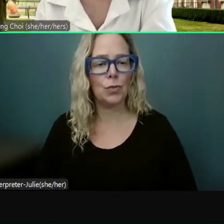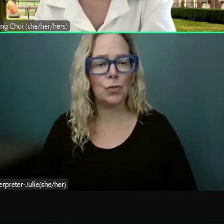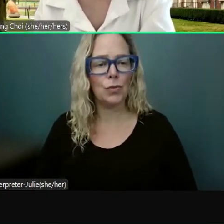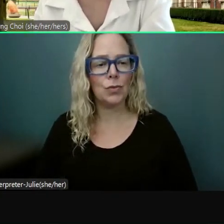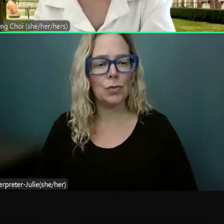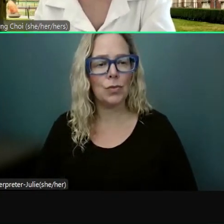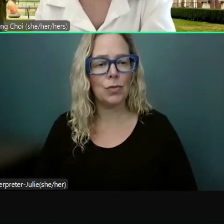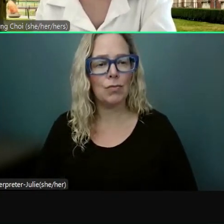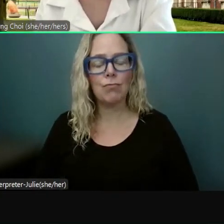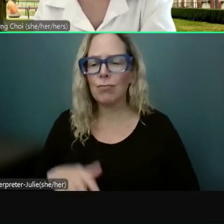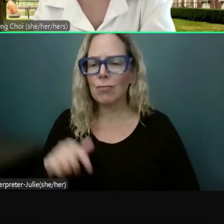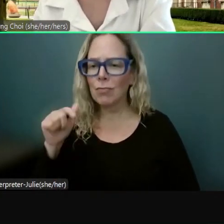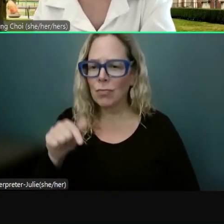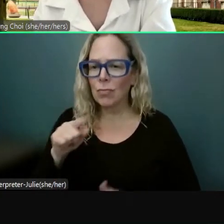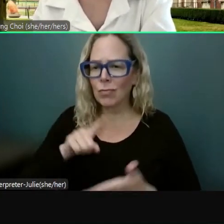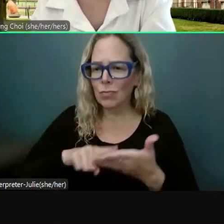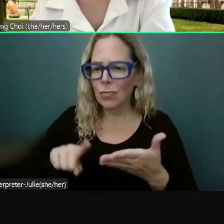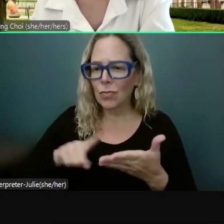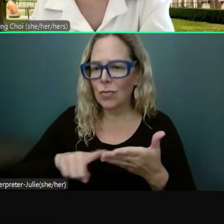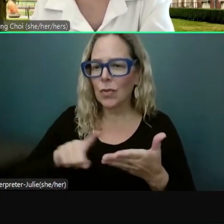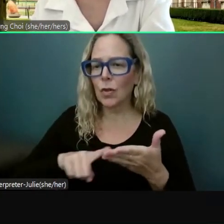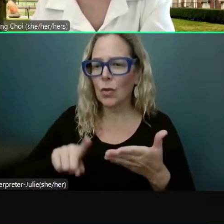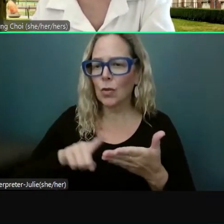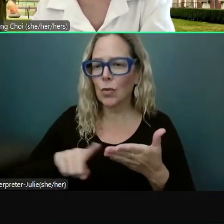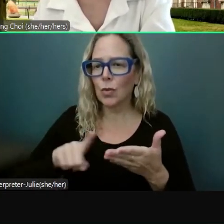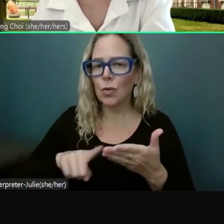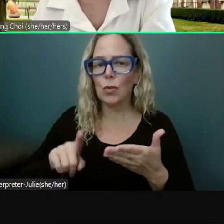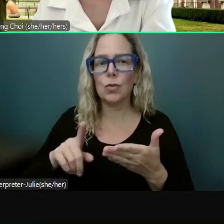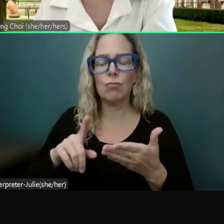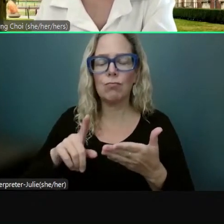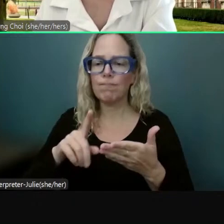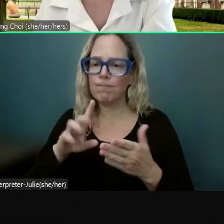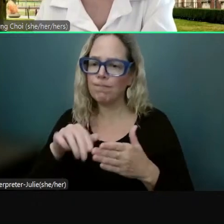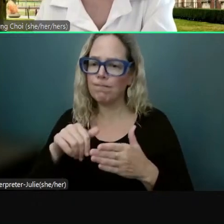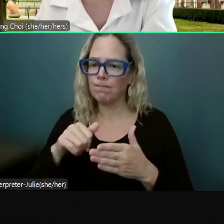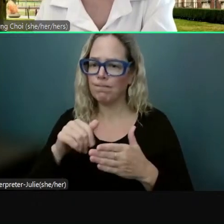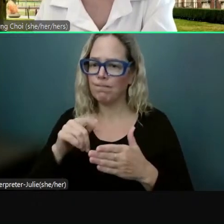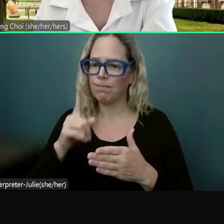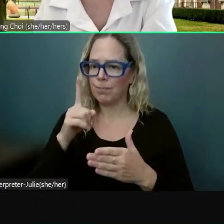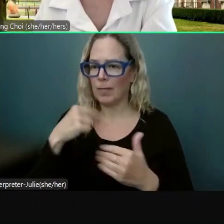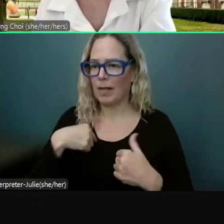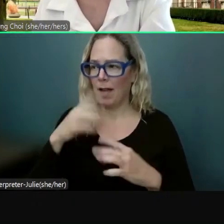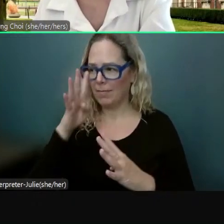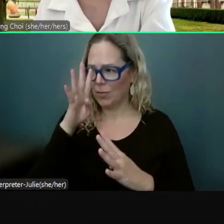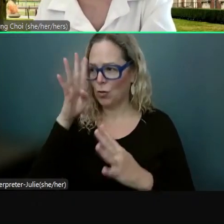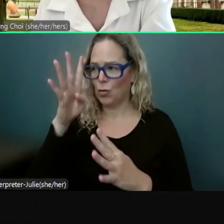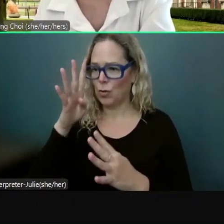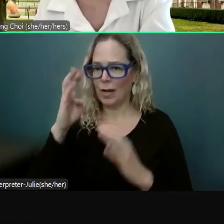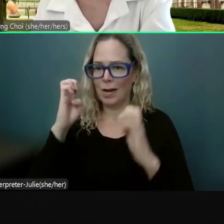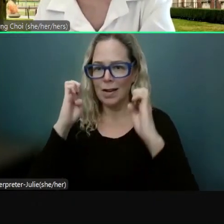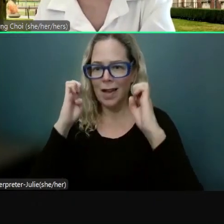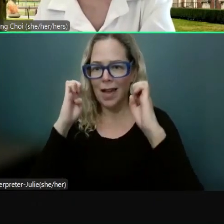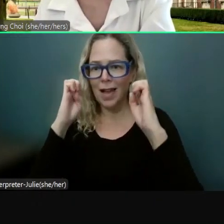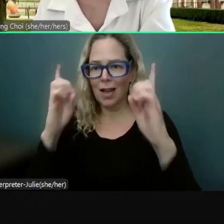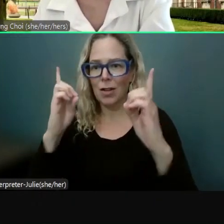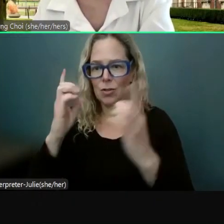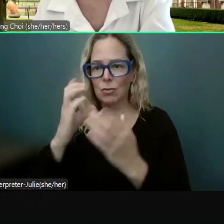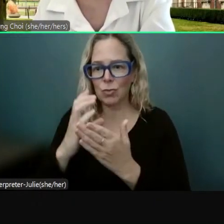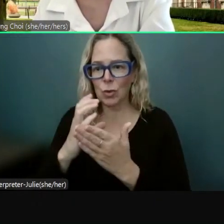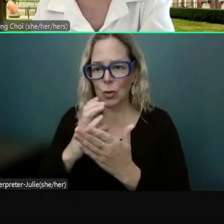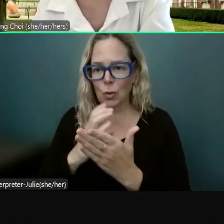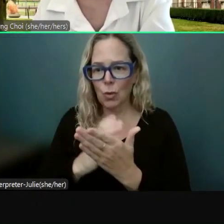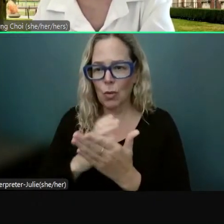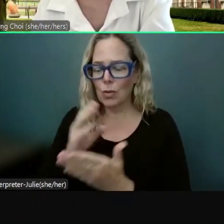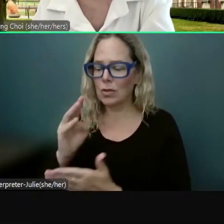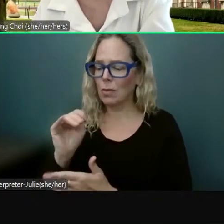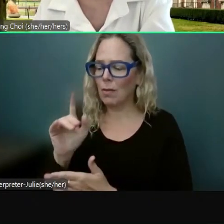Through this project, I created educational modules that help future healthcare professionals understand